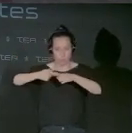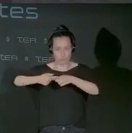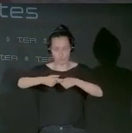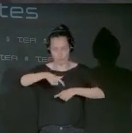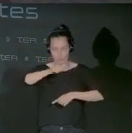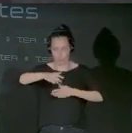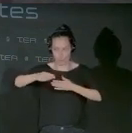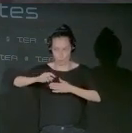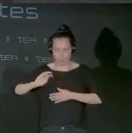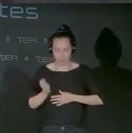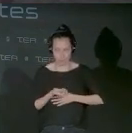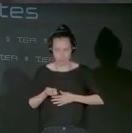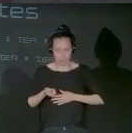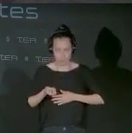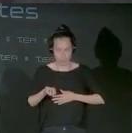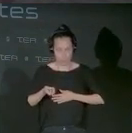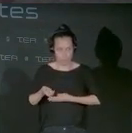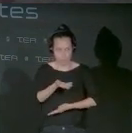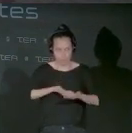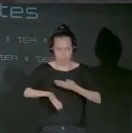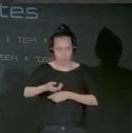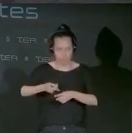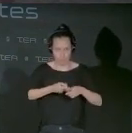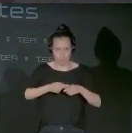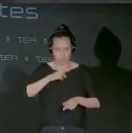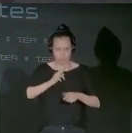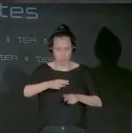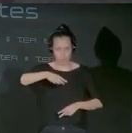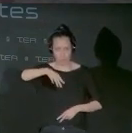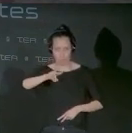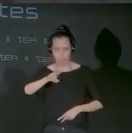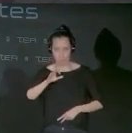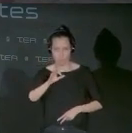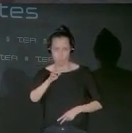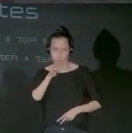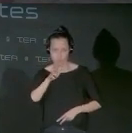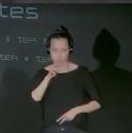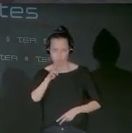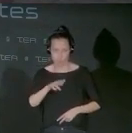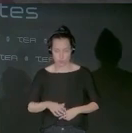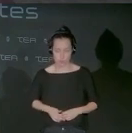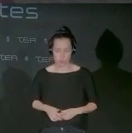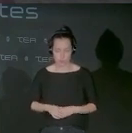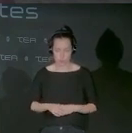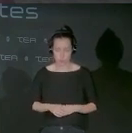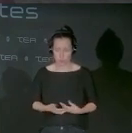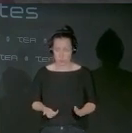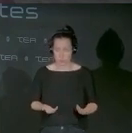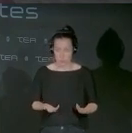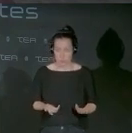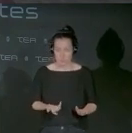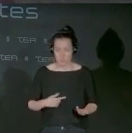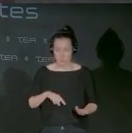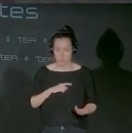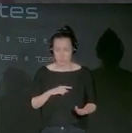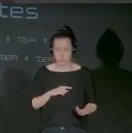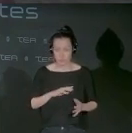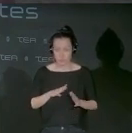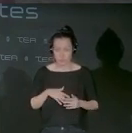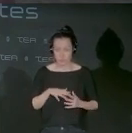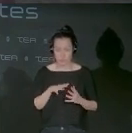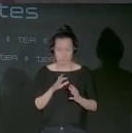is. This is, we agree that we do something together and we agree that it's not real. We agree